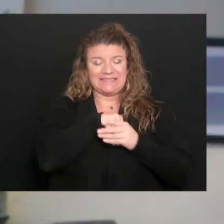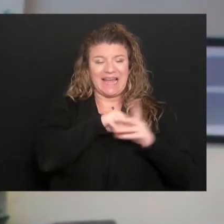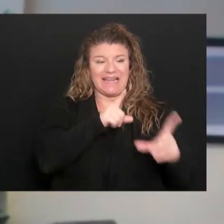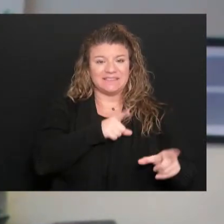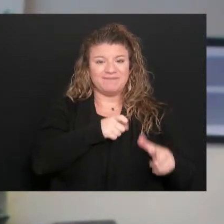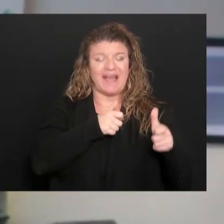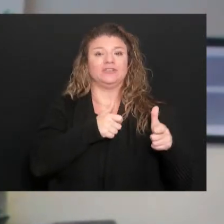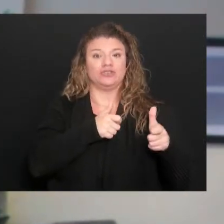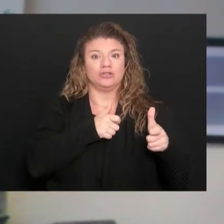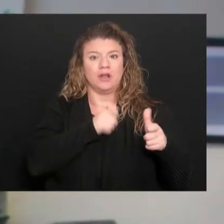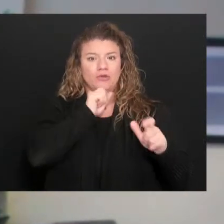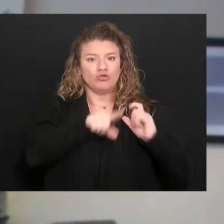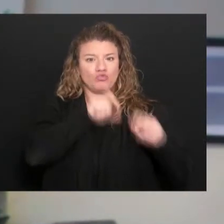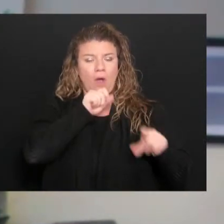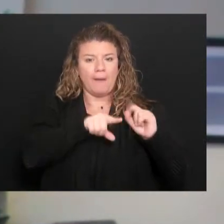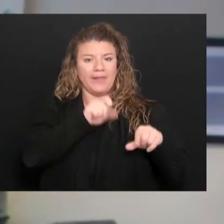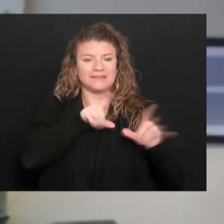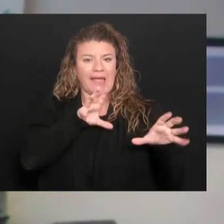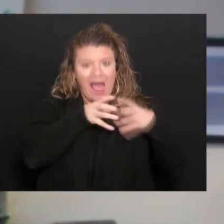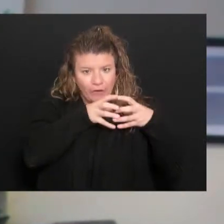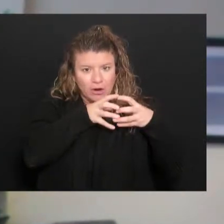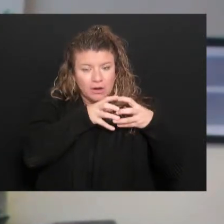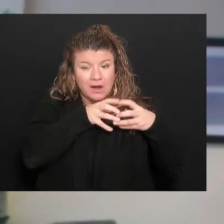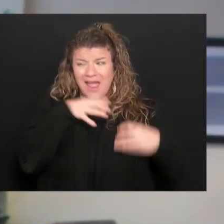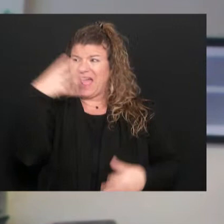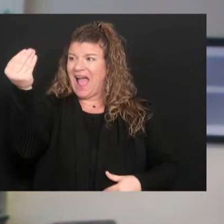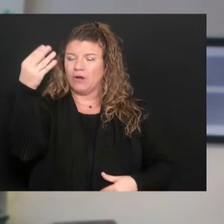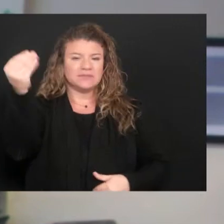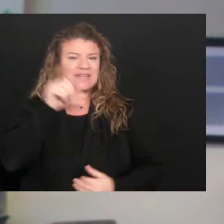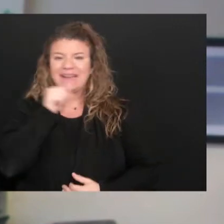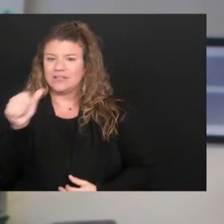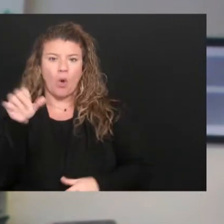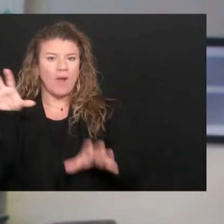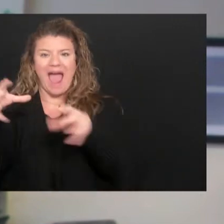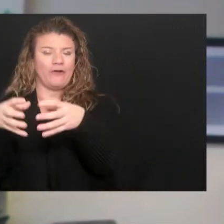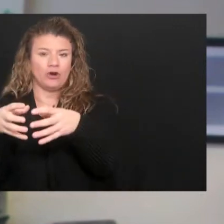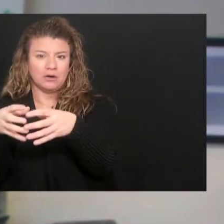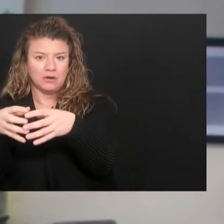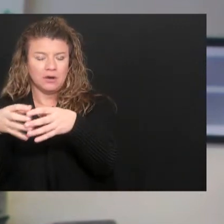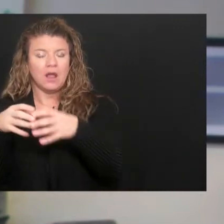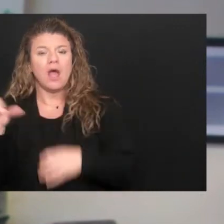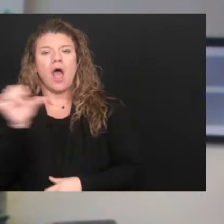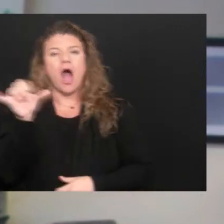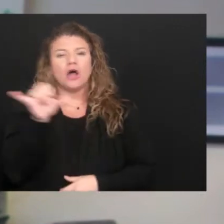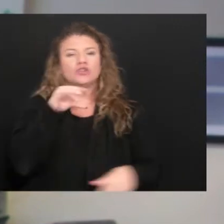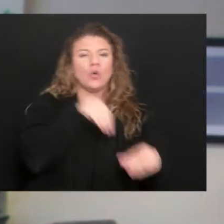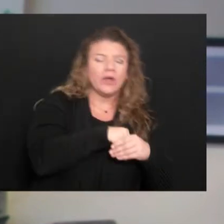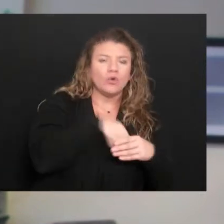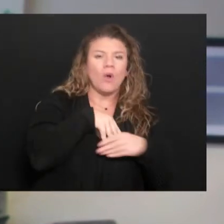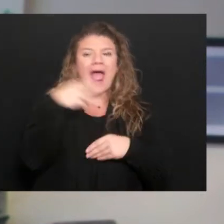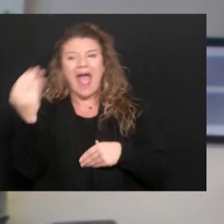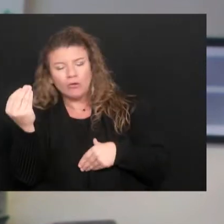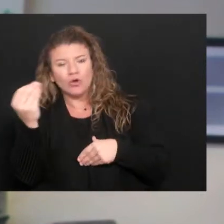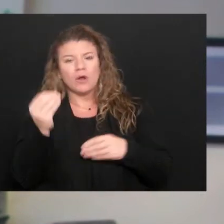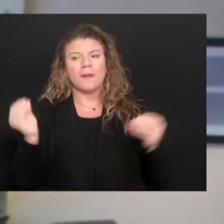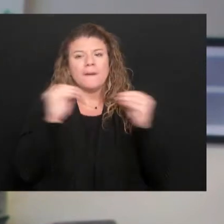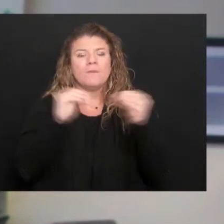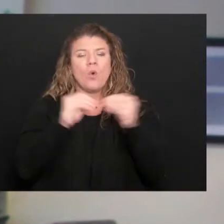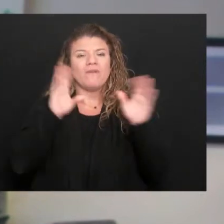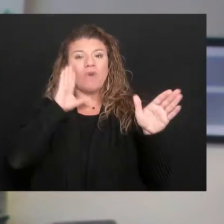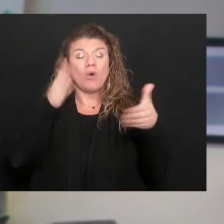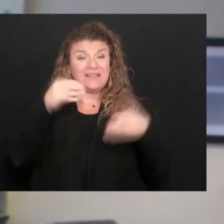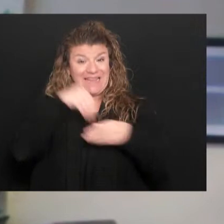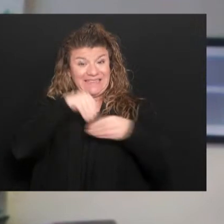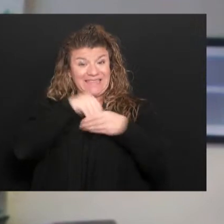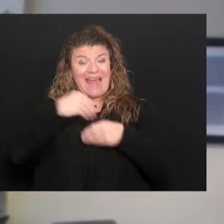and aerosols don't gather. The other thing is for any indoor environment, we also are very focused on airflow.